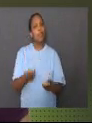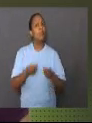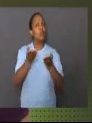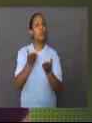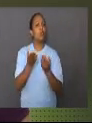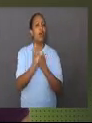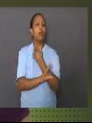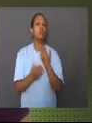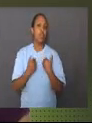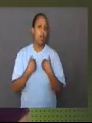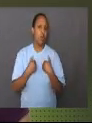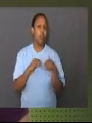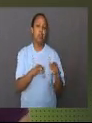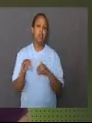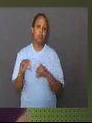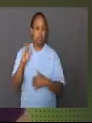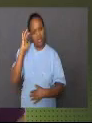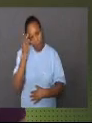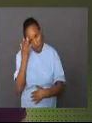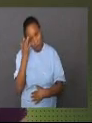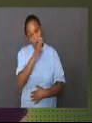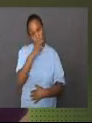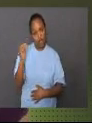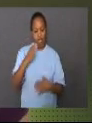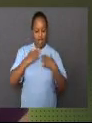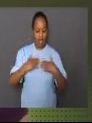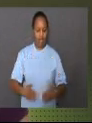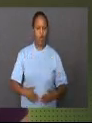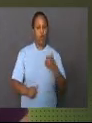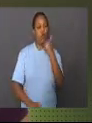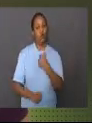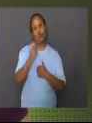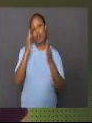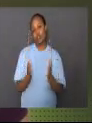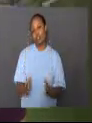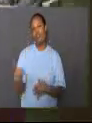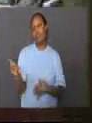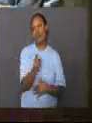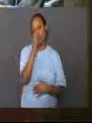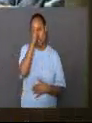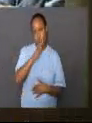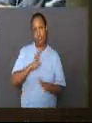ensure that those who are sick or disabled are provided for.